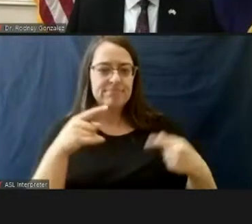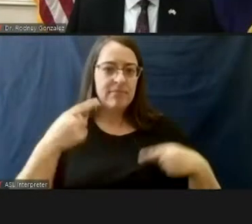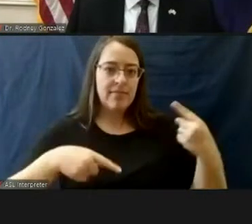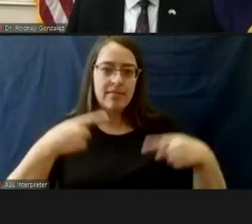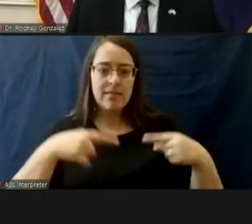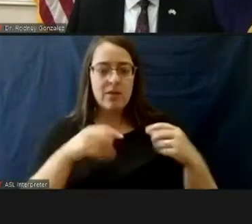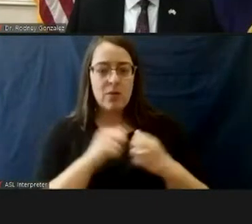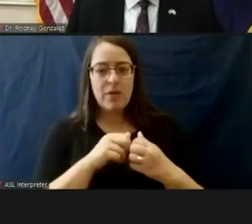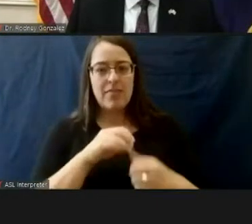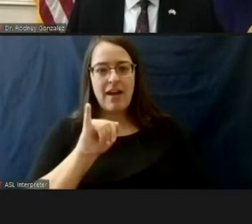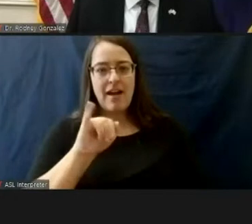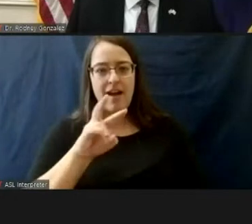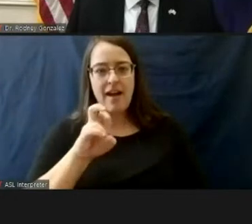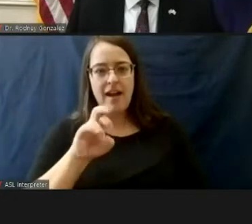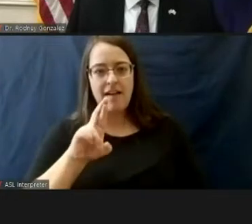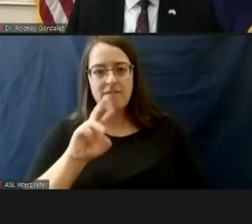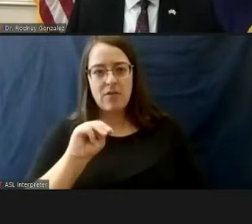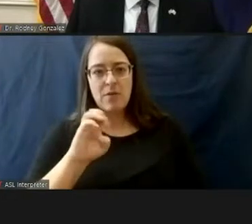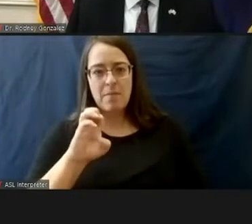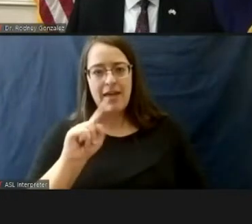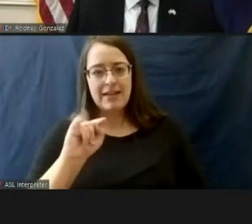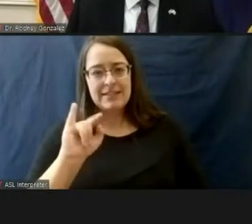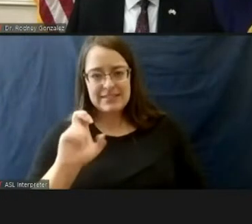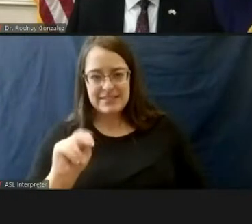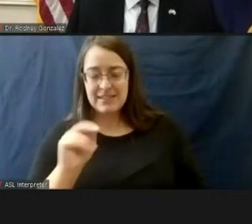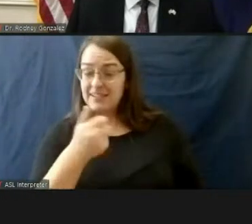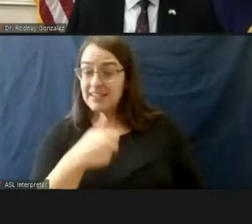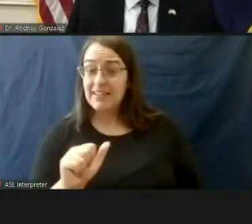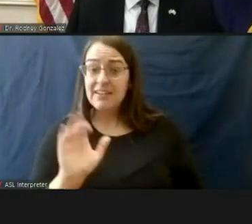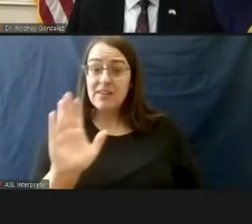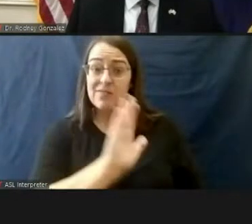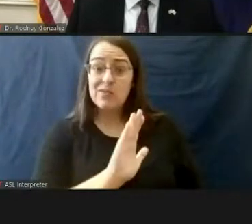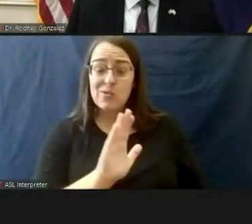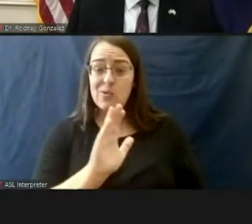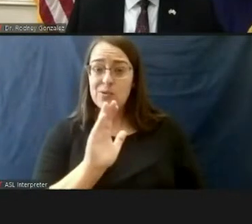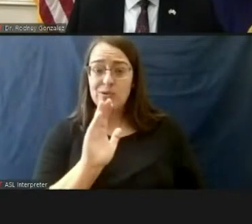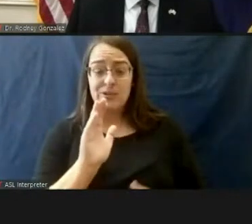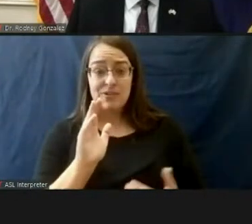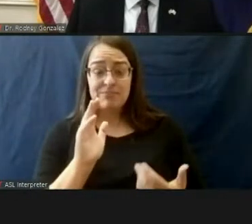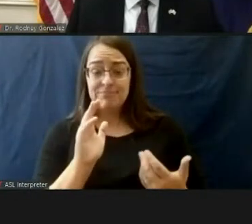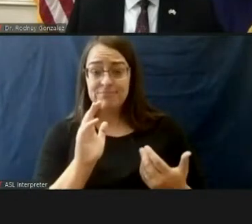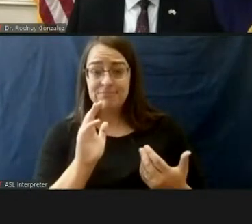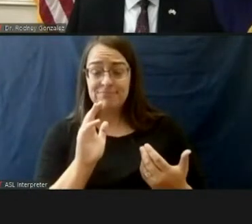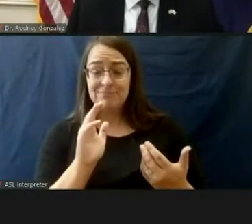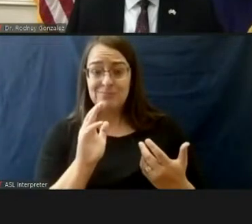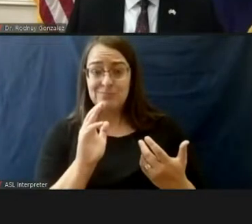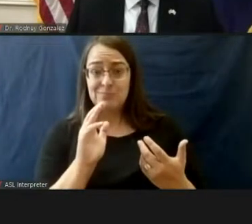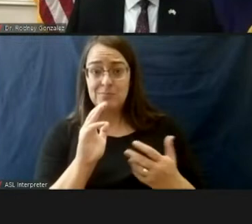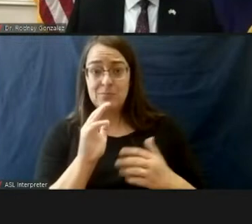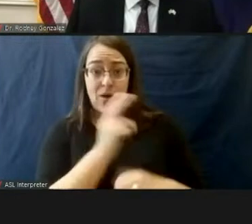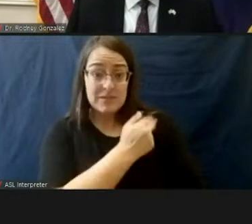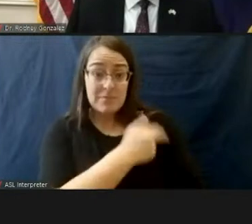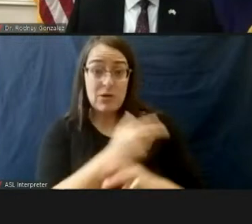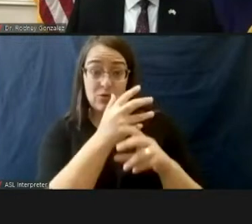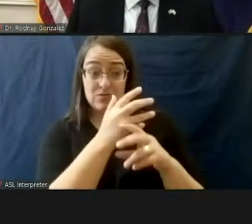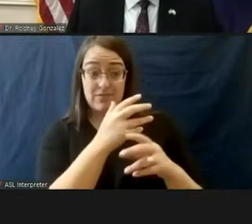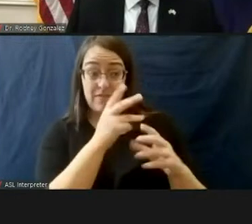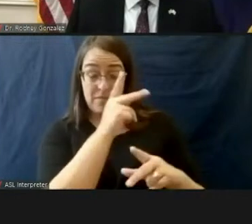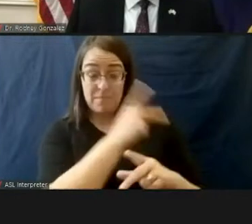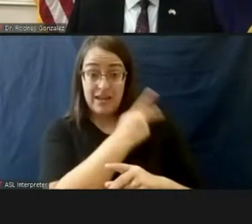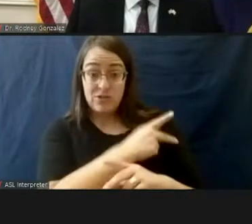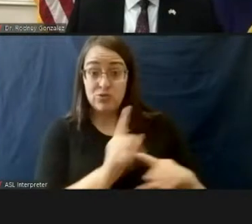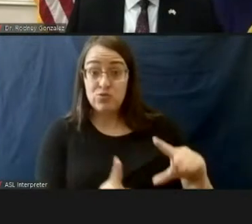ivermectin. Have any of your facilities received patients that have taken ivermectin, and can anybody speak